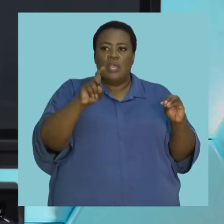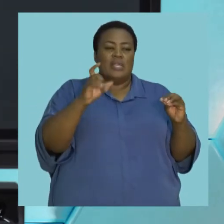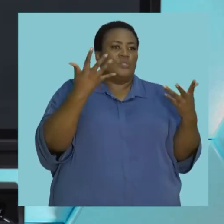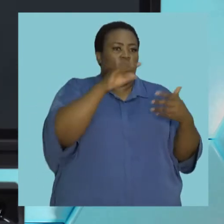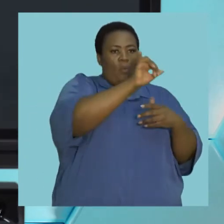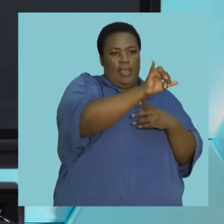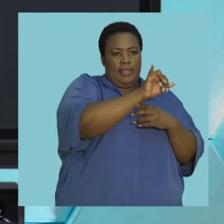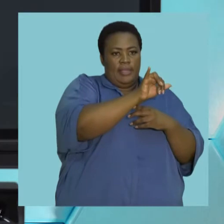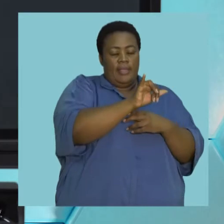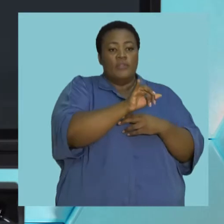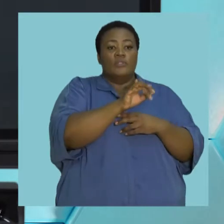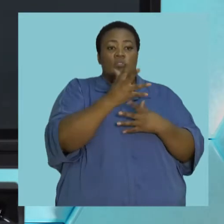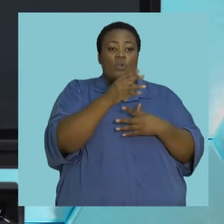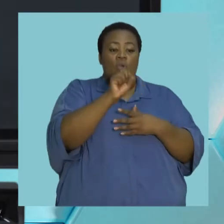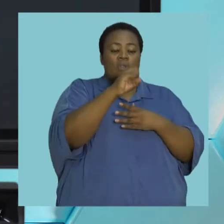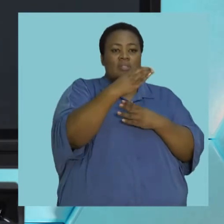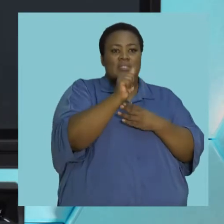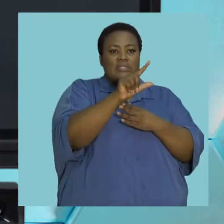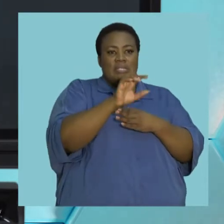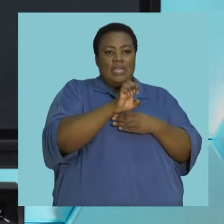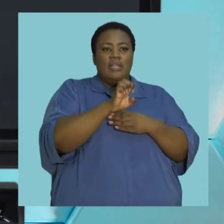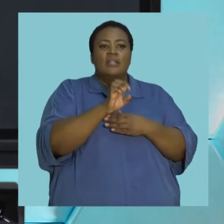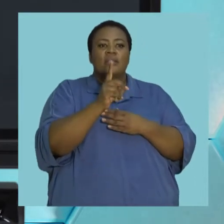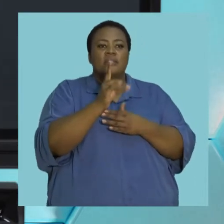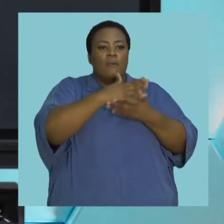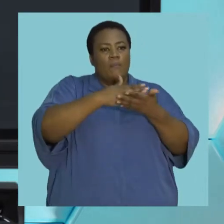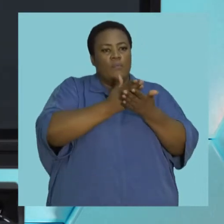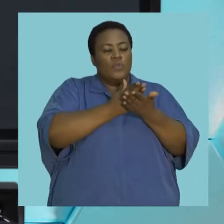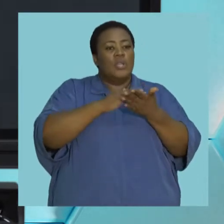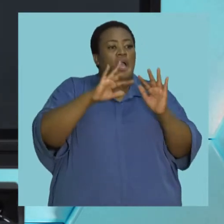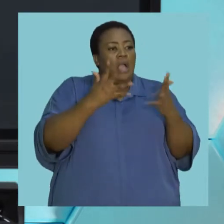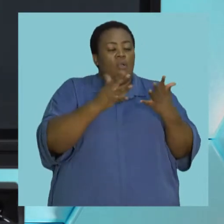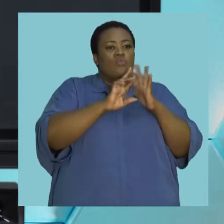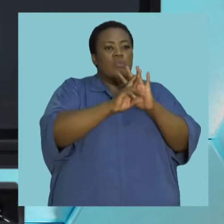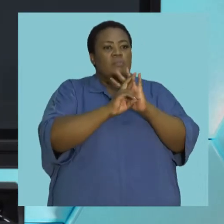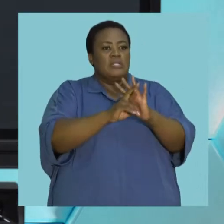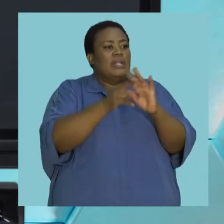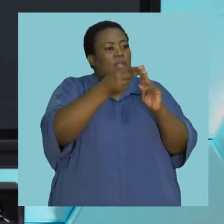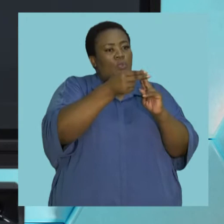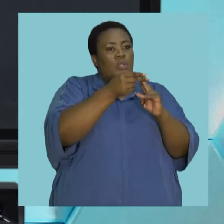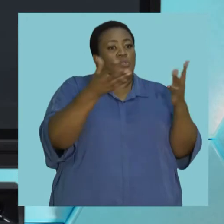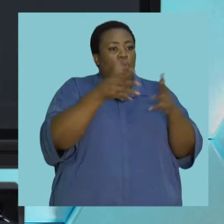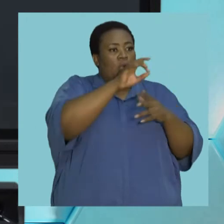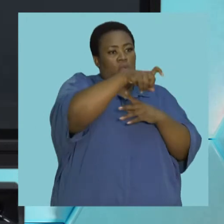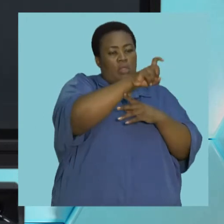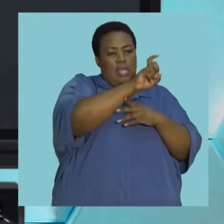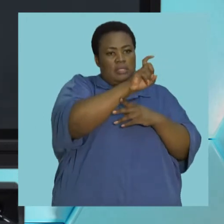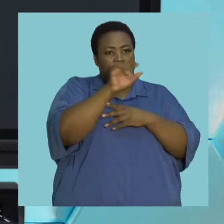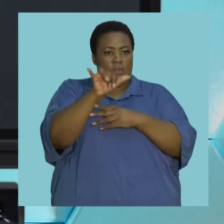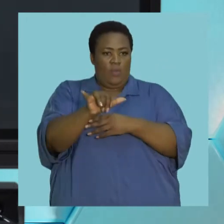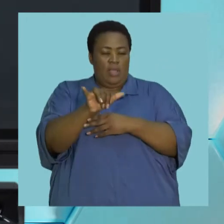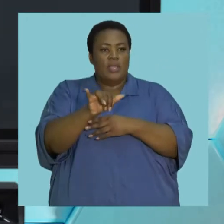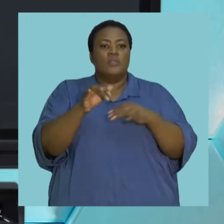or your y-axis. And so scale refers to the proportion in which you represent the units on the x and